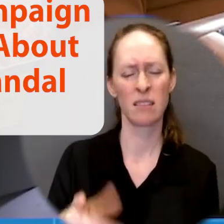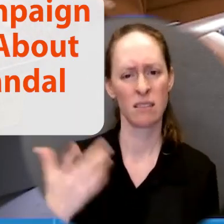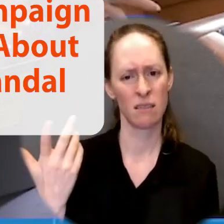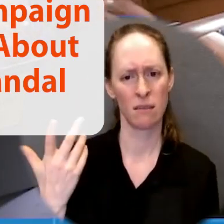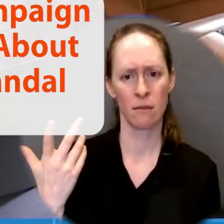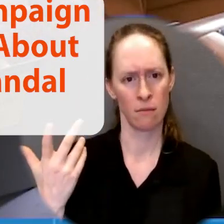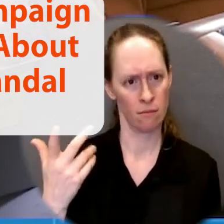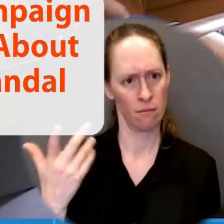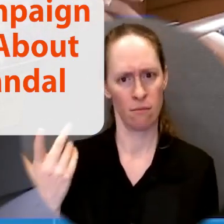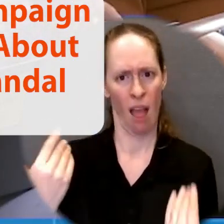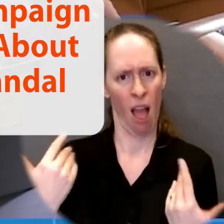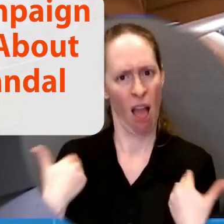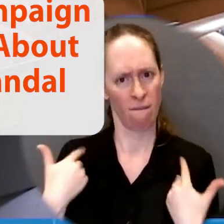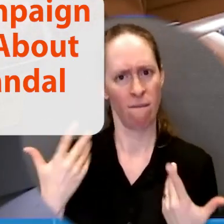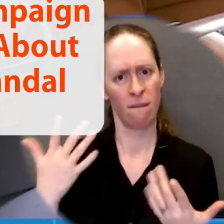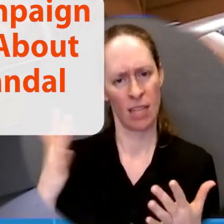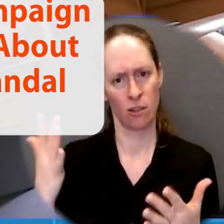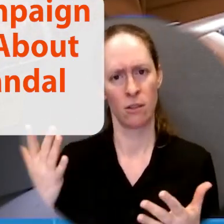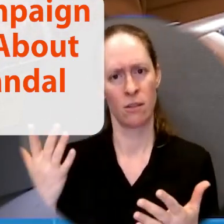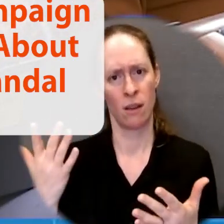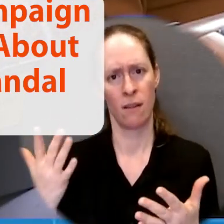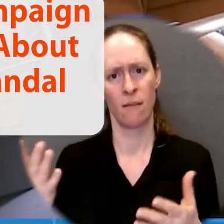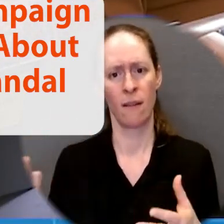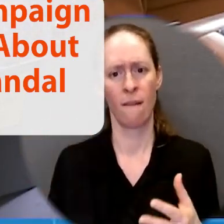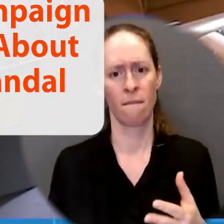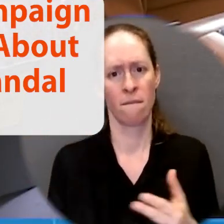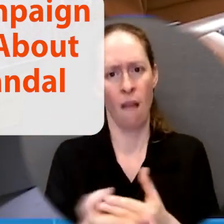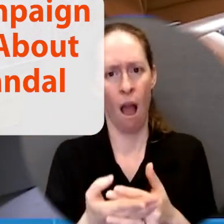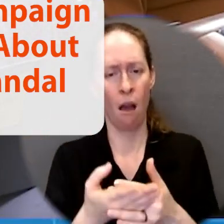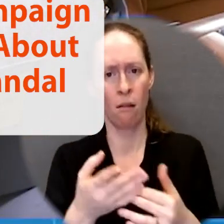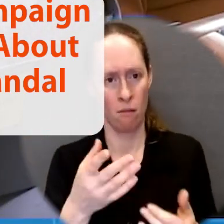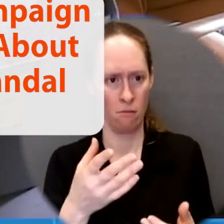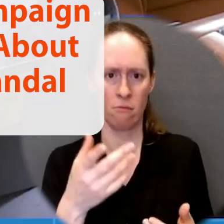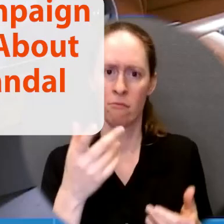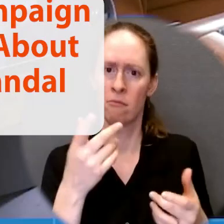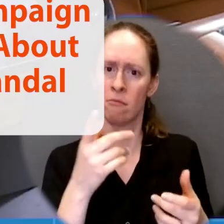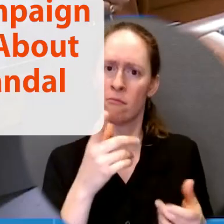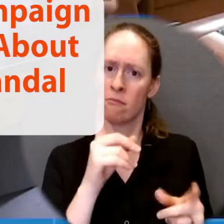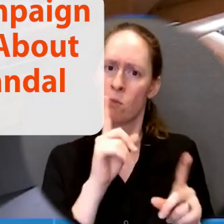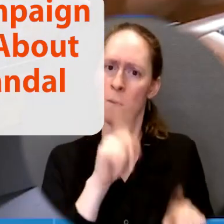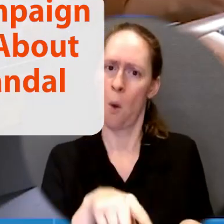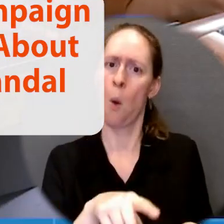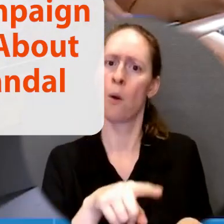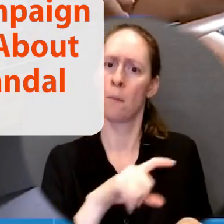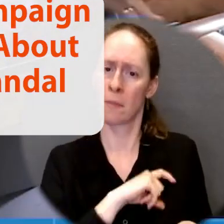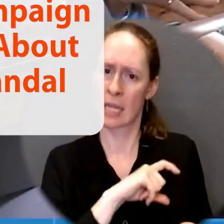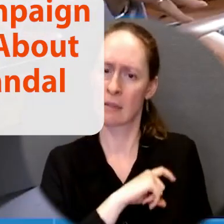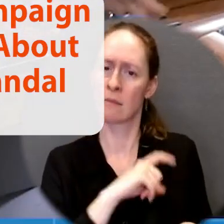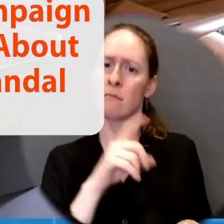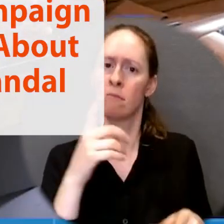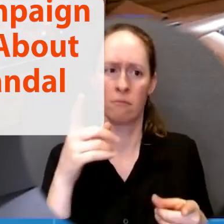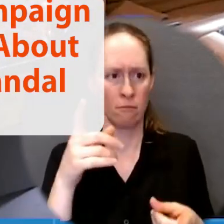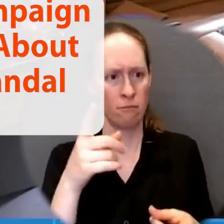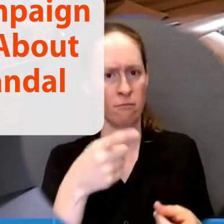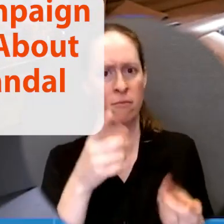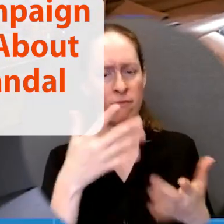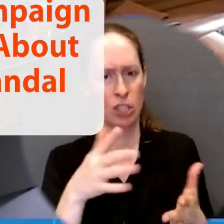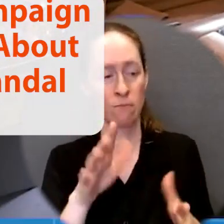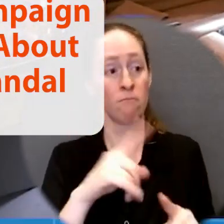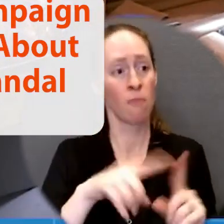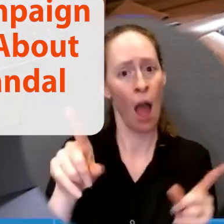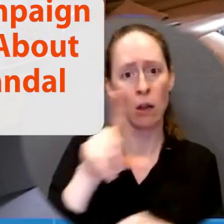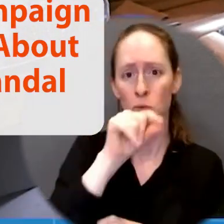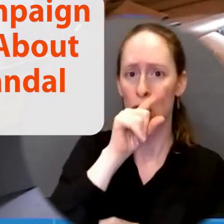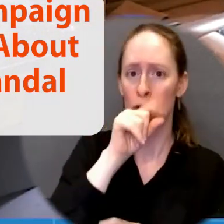materials clause, and that he didn't see that in what had been given to him. So wondering if it was communicated even informally